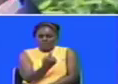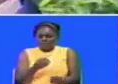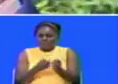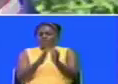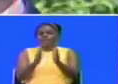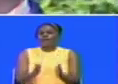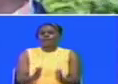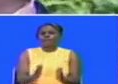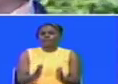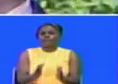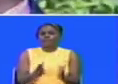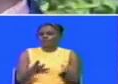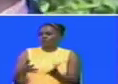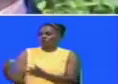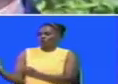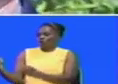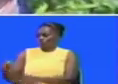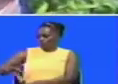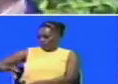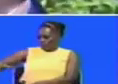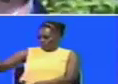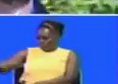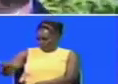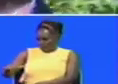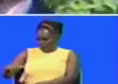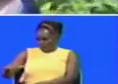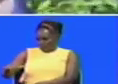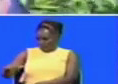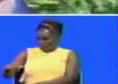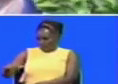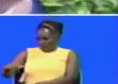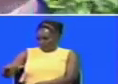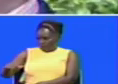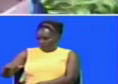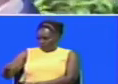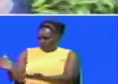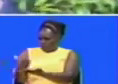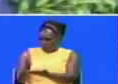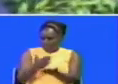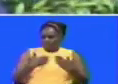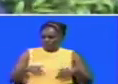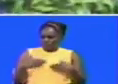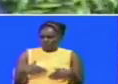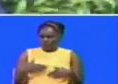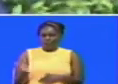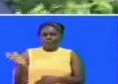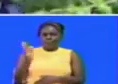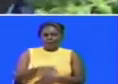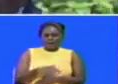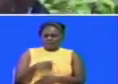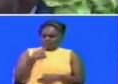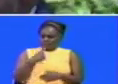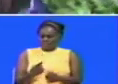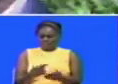henchmen or point men, go to their constituencies and counties and they mobilize numbers, they'll come back now to the table